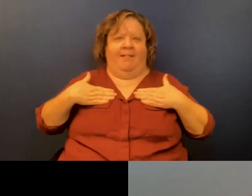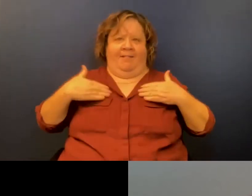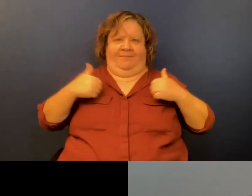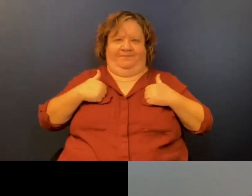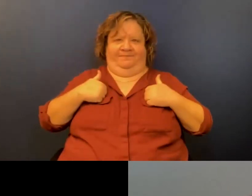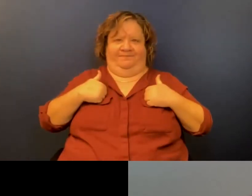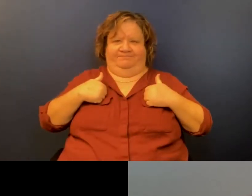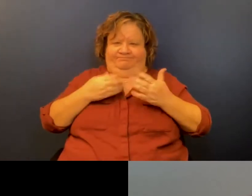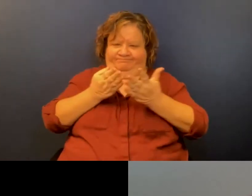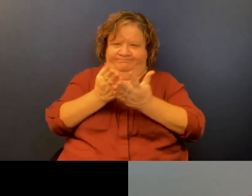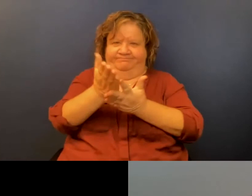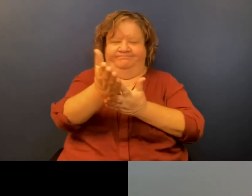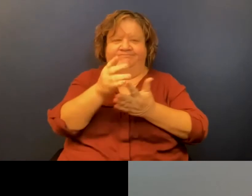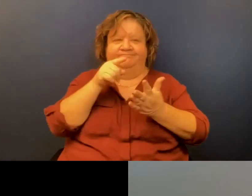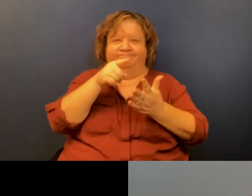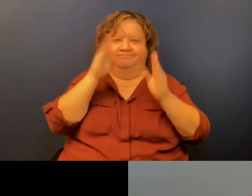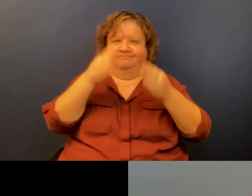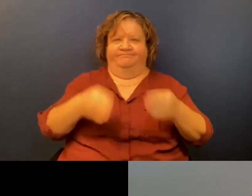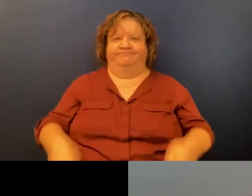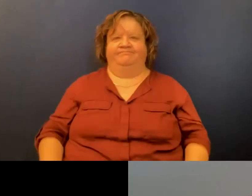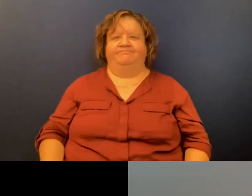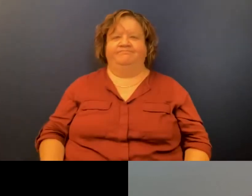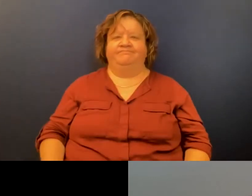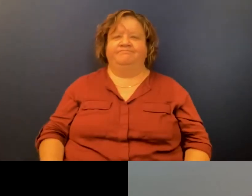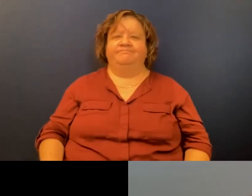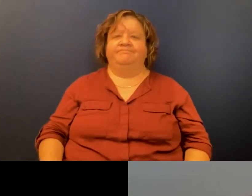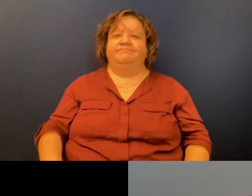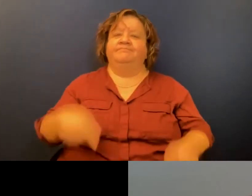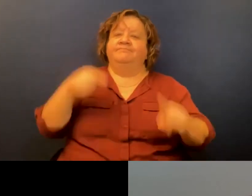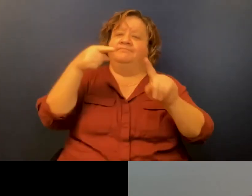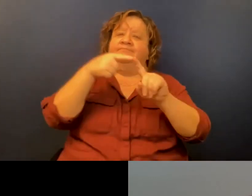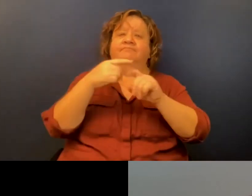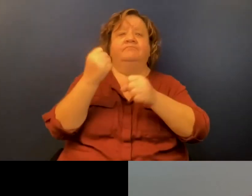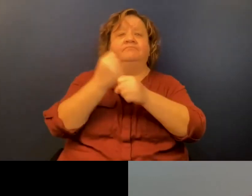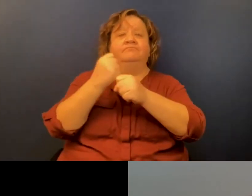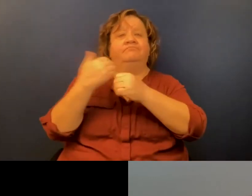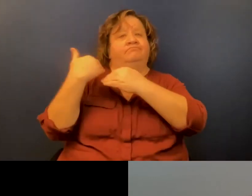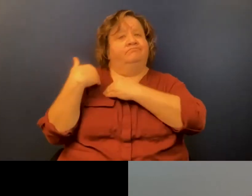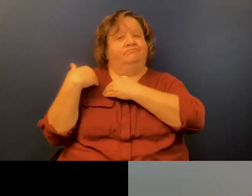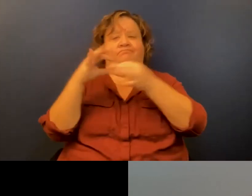As coordinator of social development,